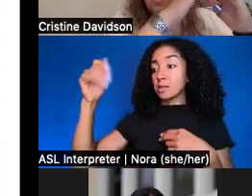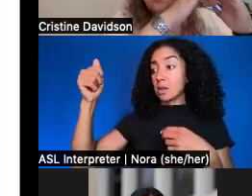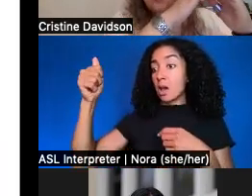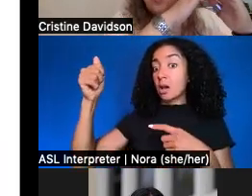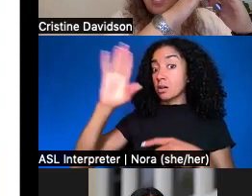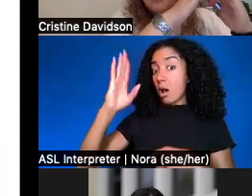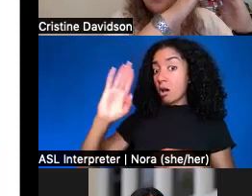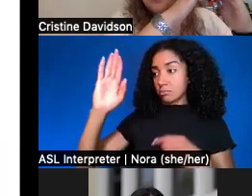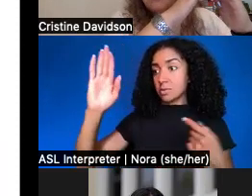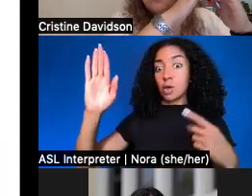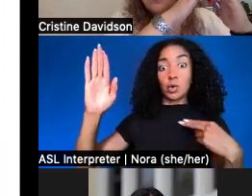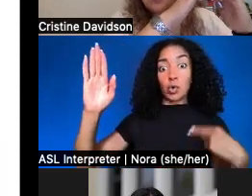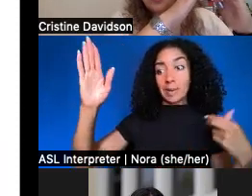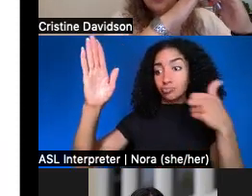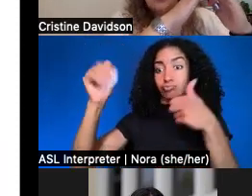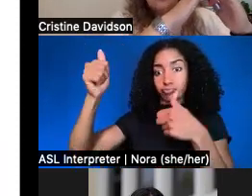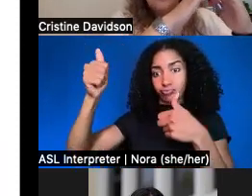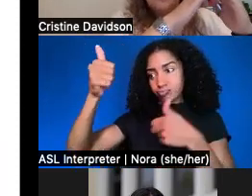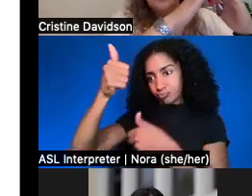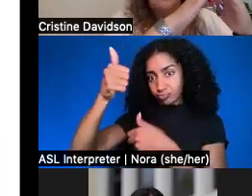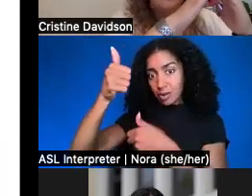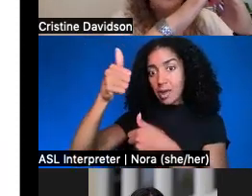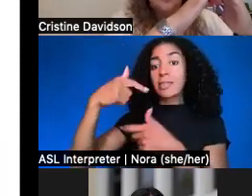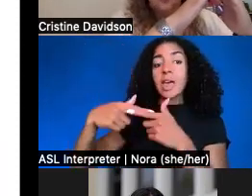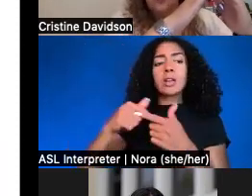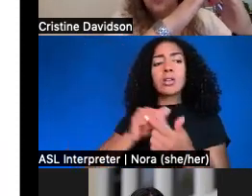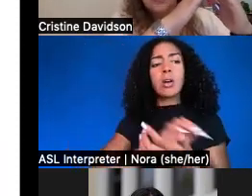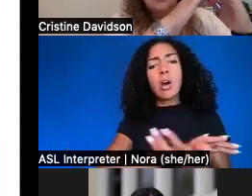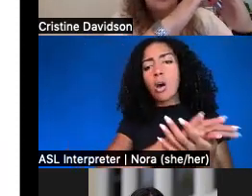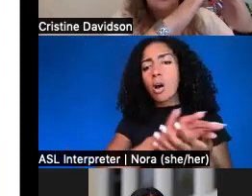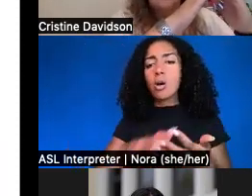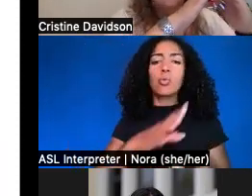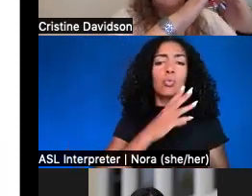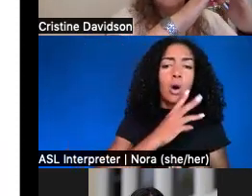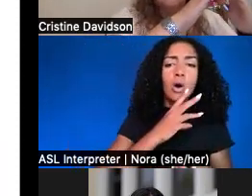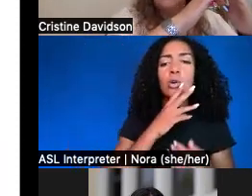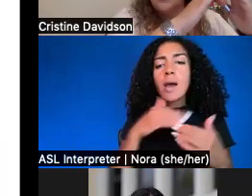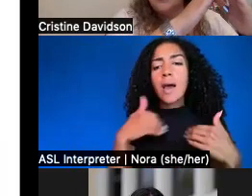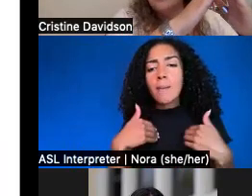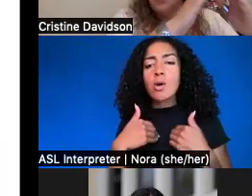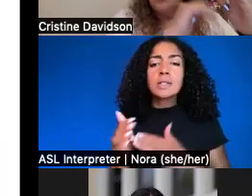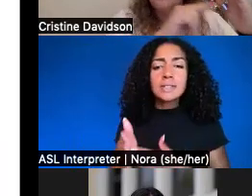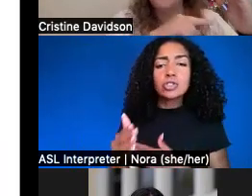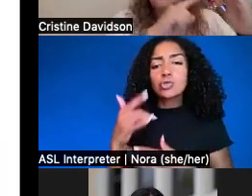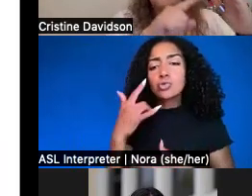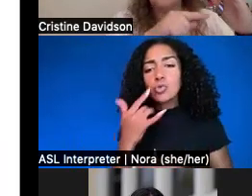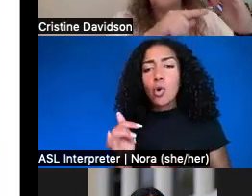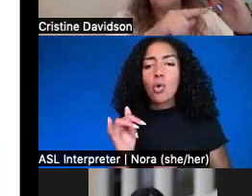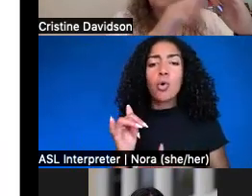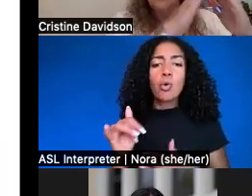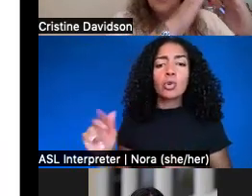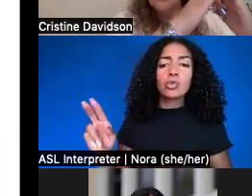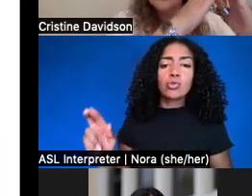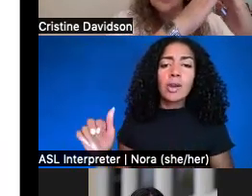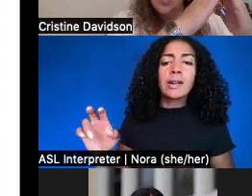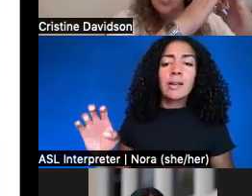the water, the animals, the fish, the gold, the uranium, all the things,